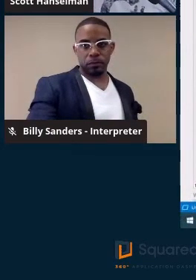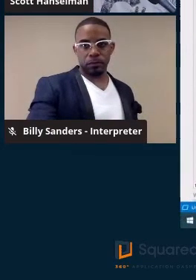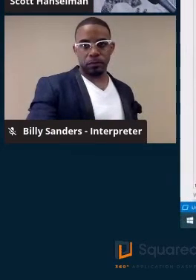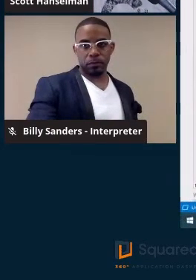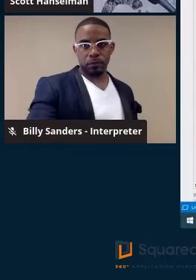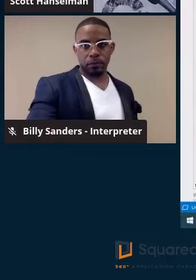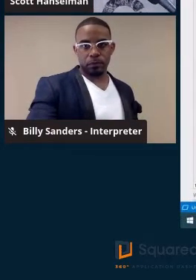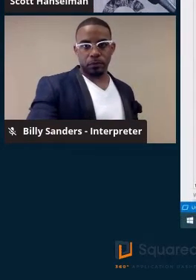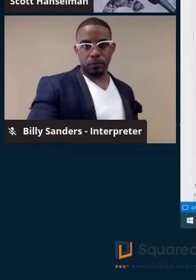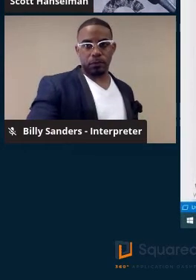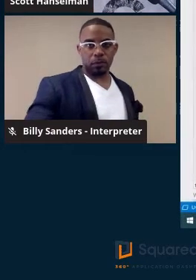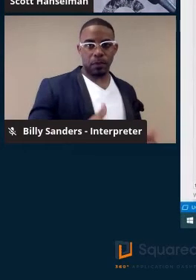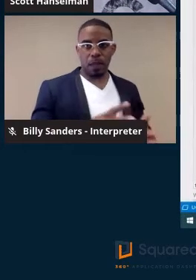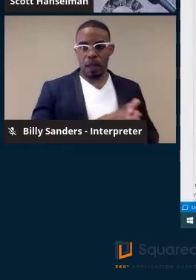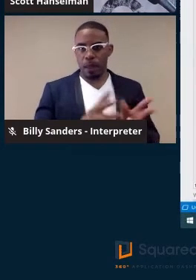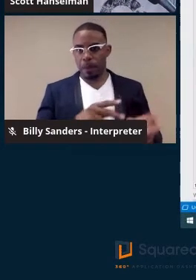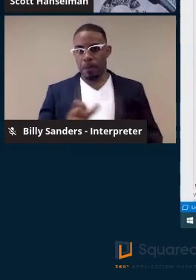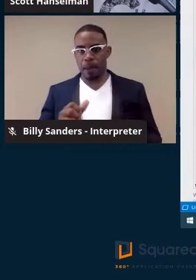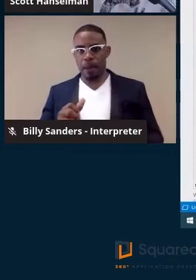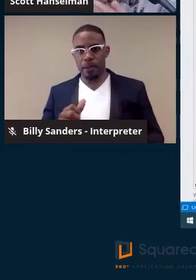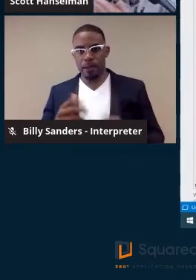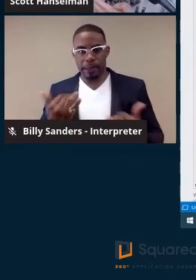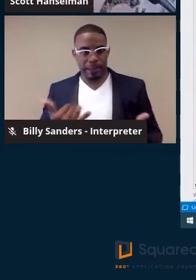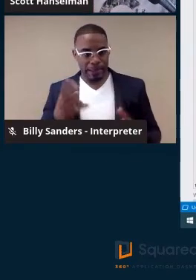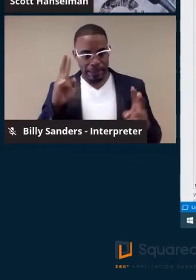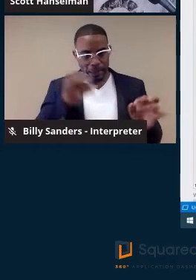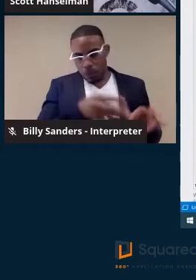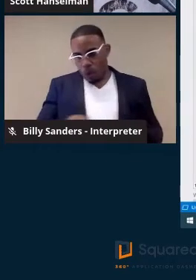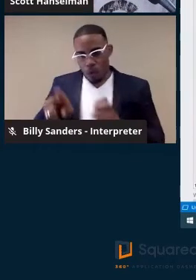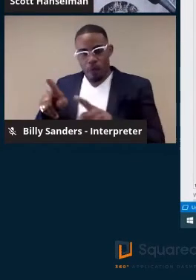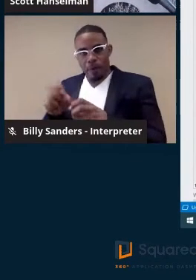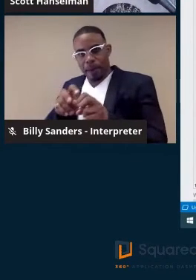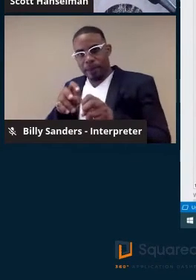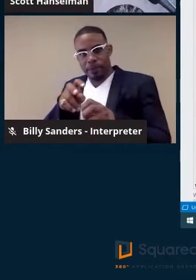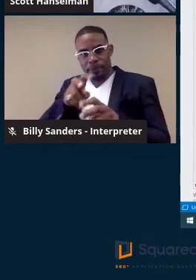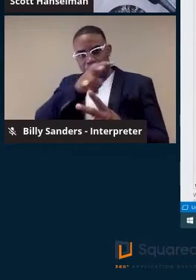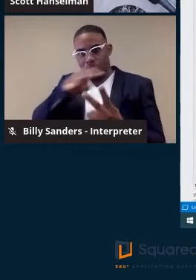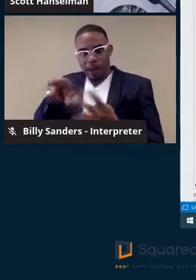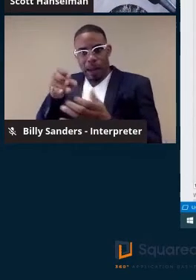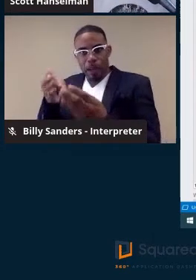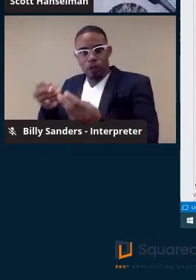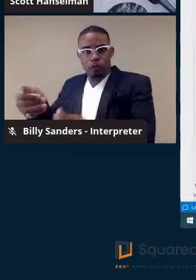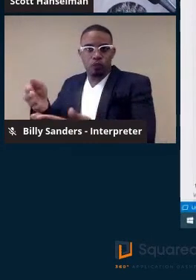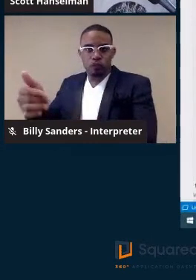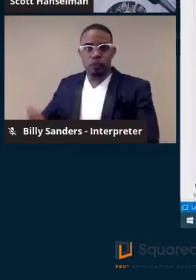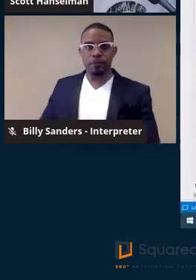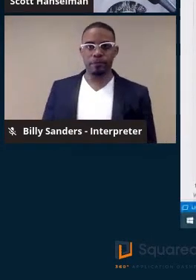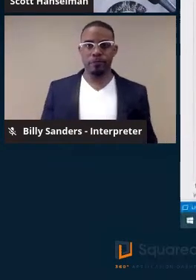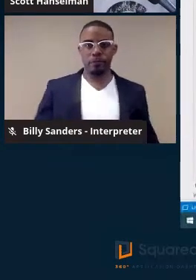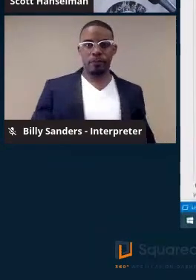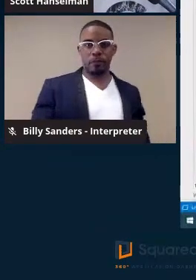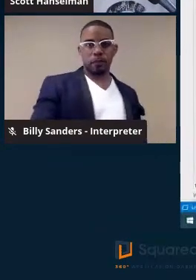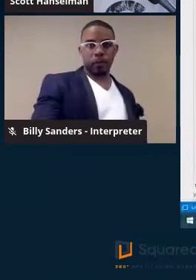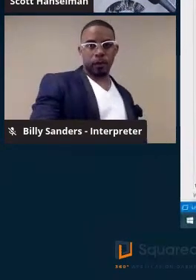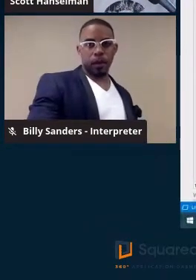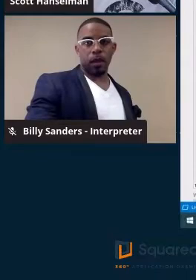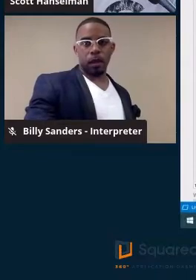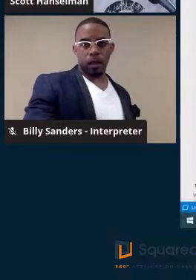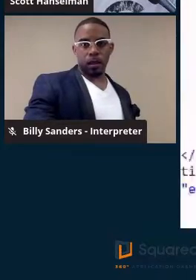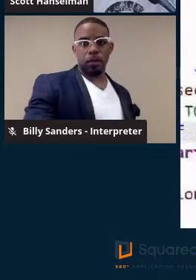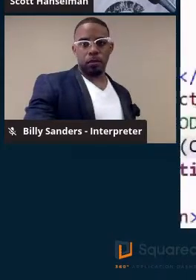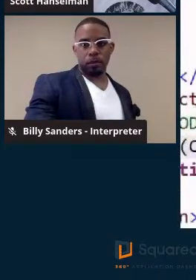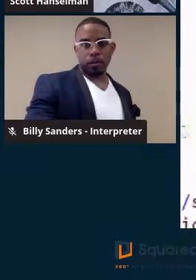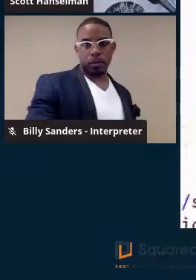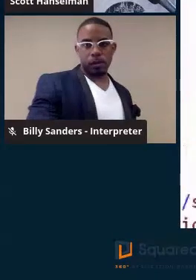my existing themes over, and that made the migration a lot smoother. Everywhere that is